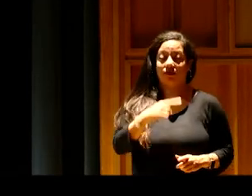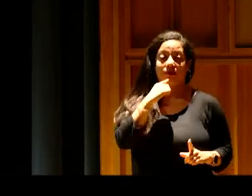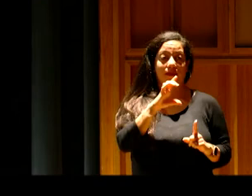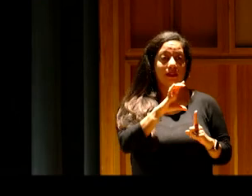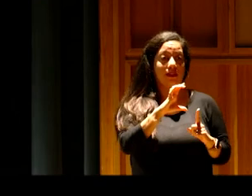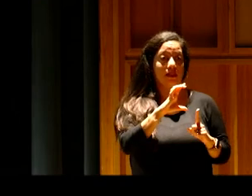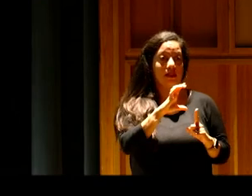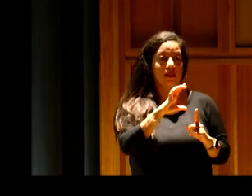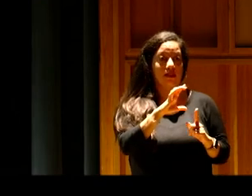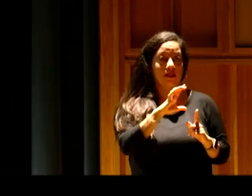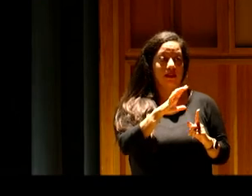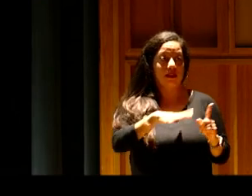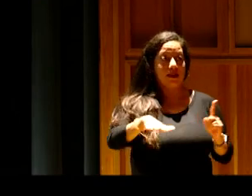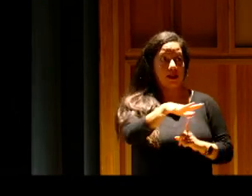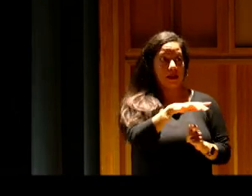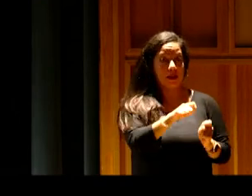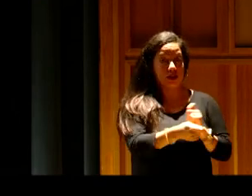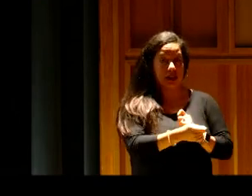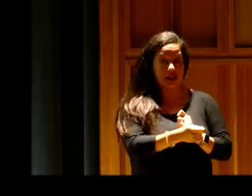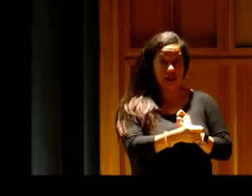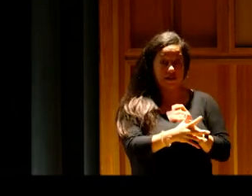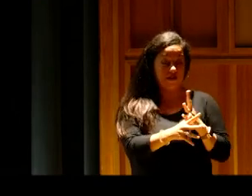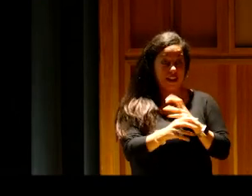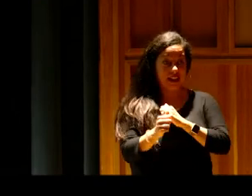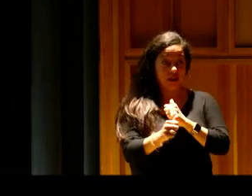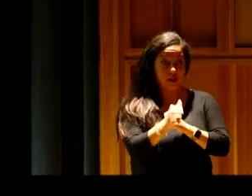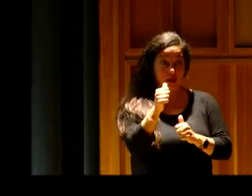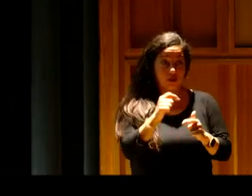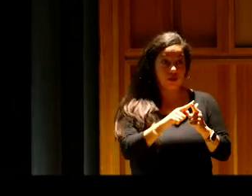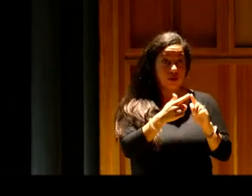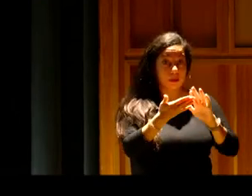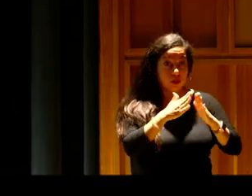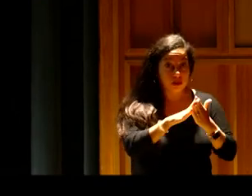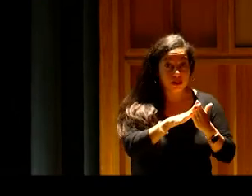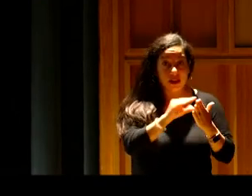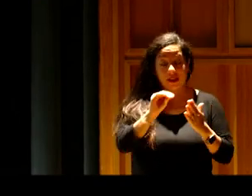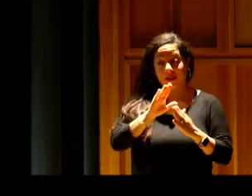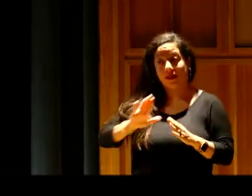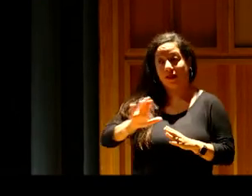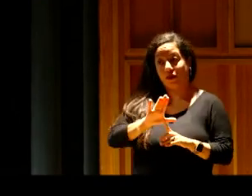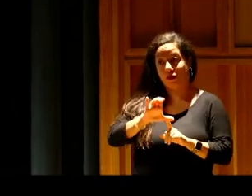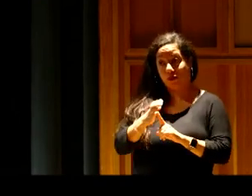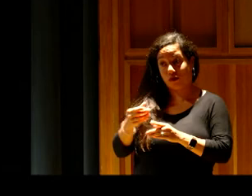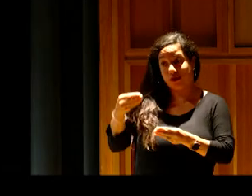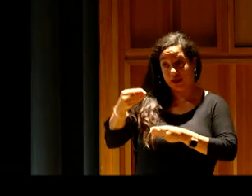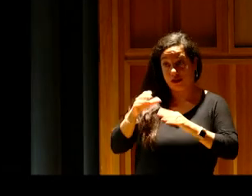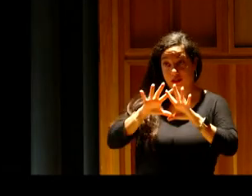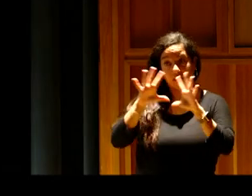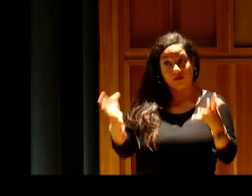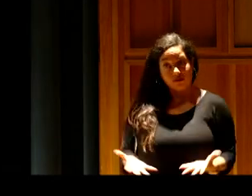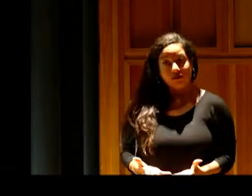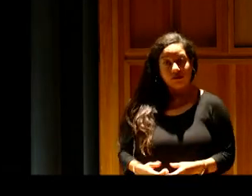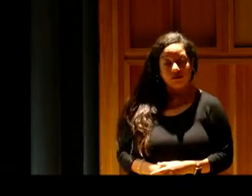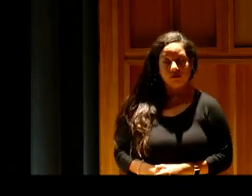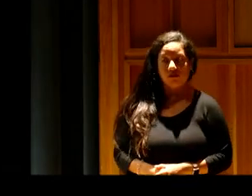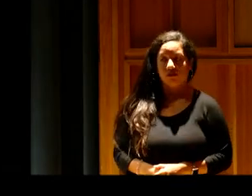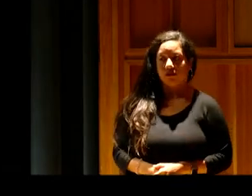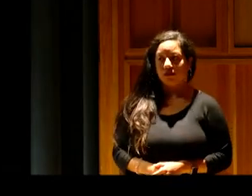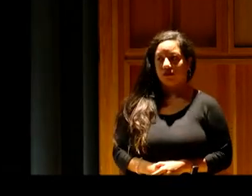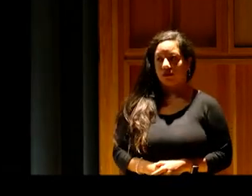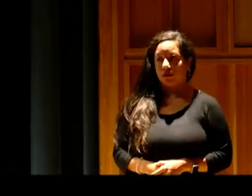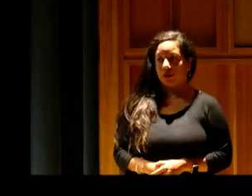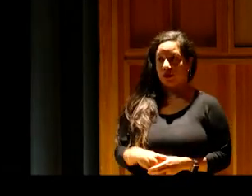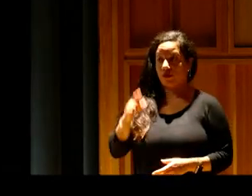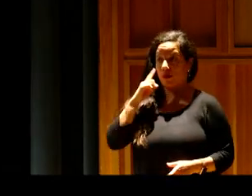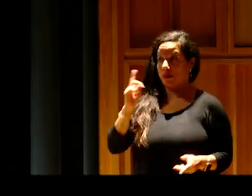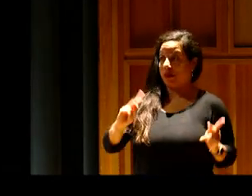change is one of the fastest growing threats to communities and thus to their cultural heritage worldwide. And for those of us in the